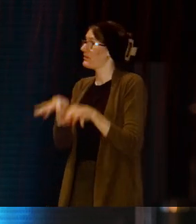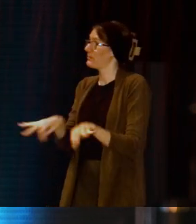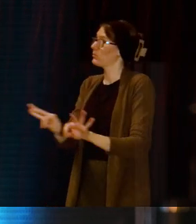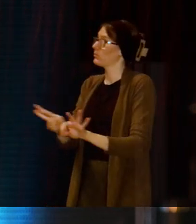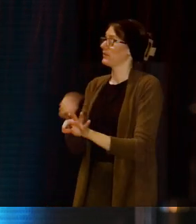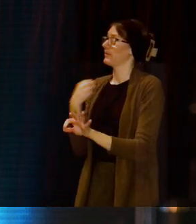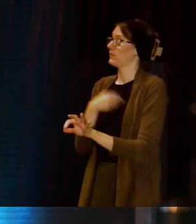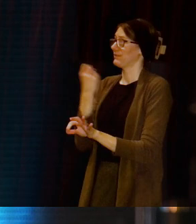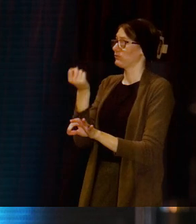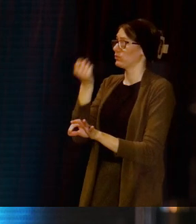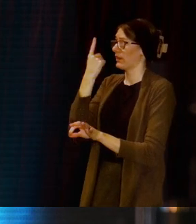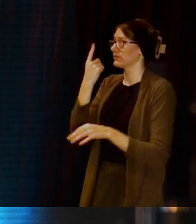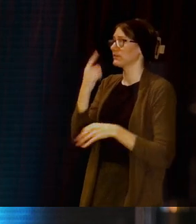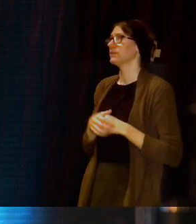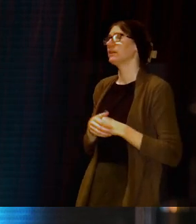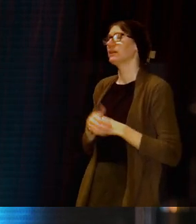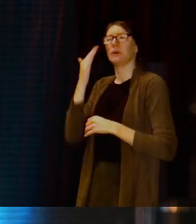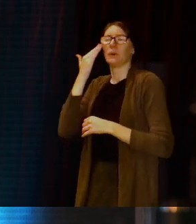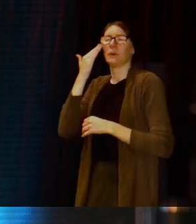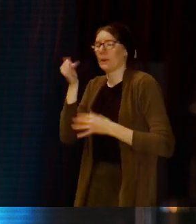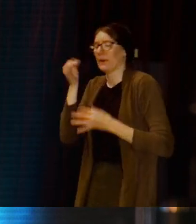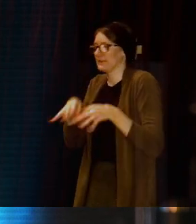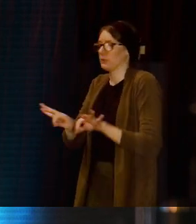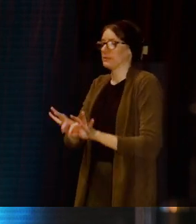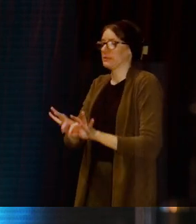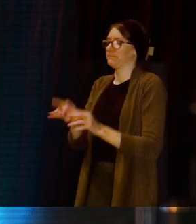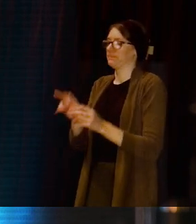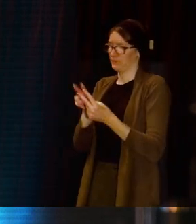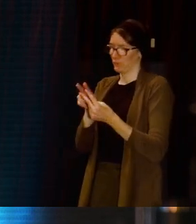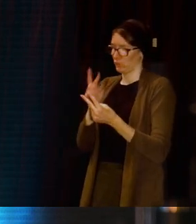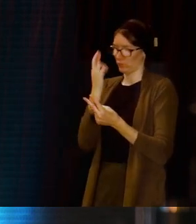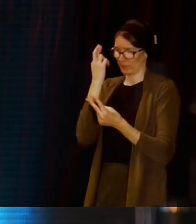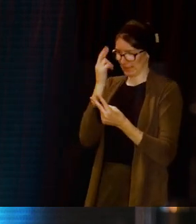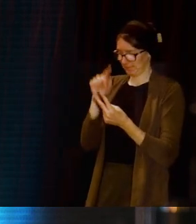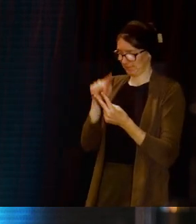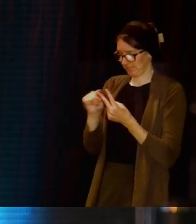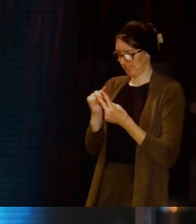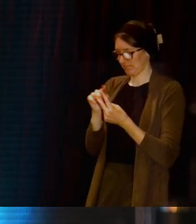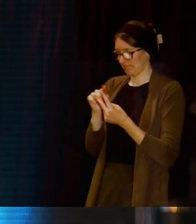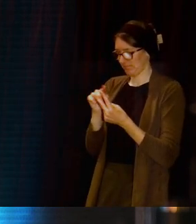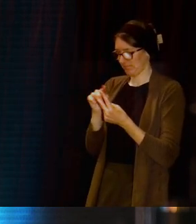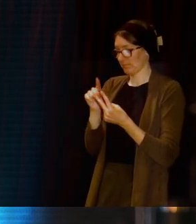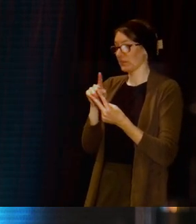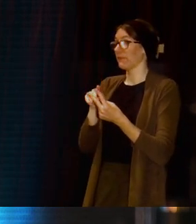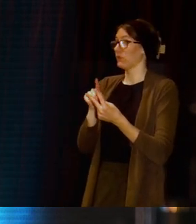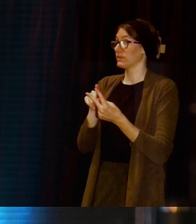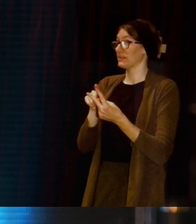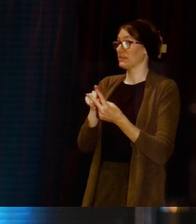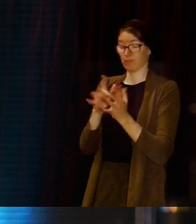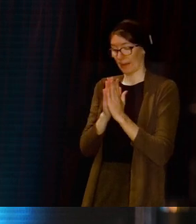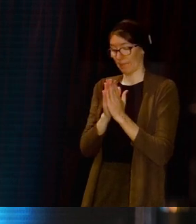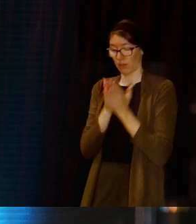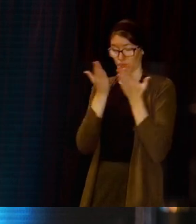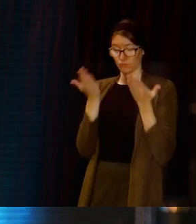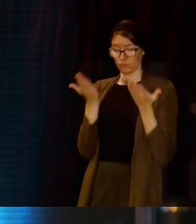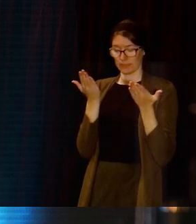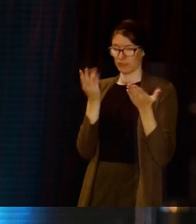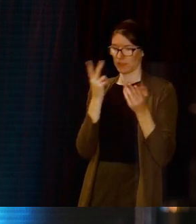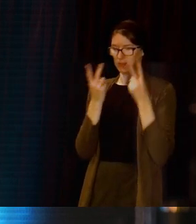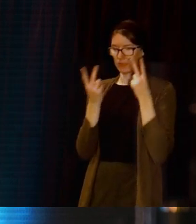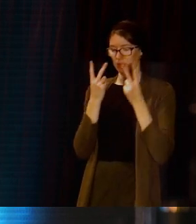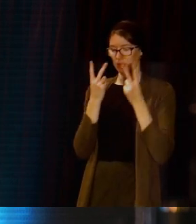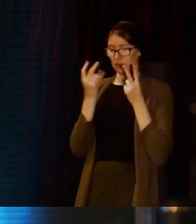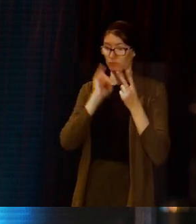know. Why is this important for us to know? Two reasons. The first one is you can't pick up your Bible and read very far before you